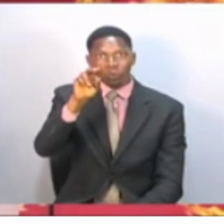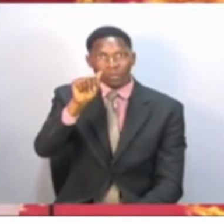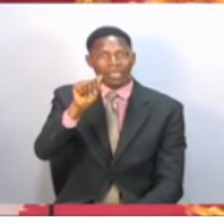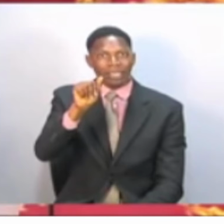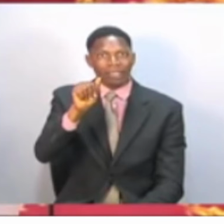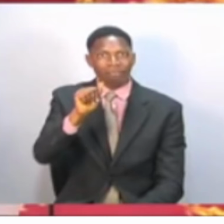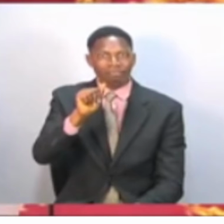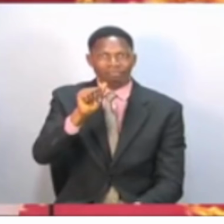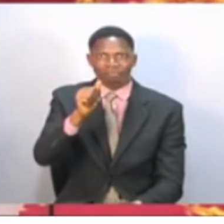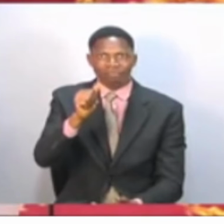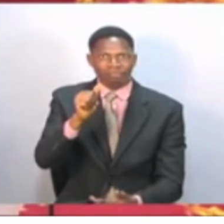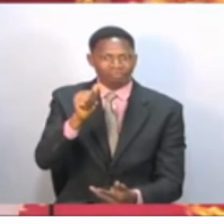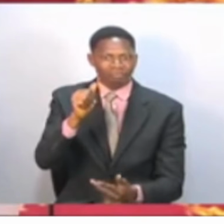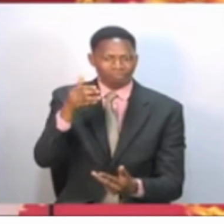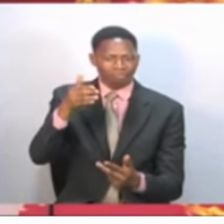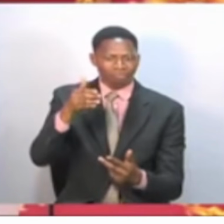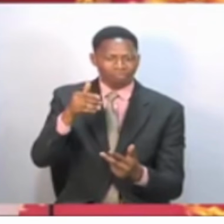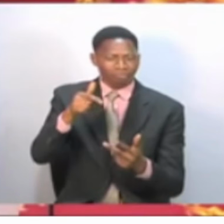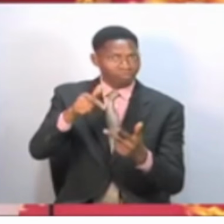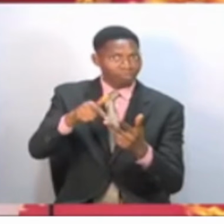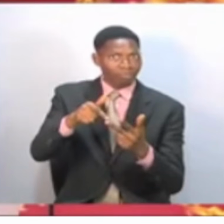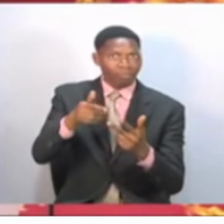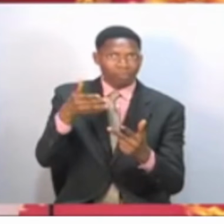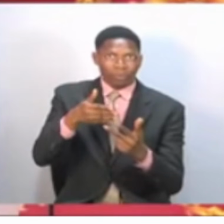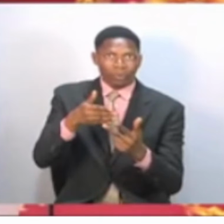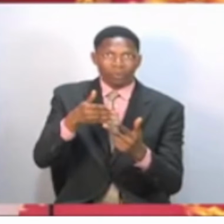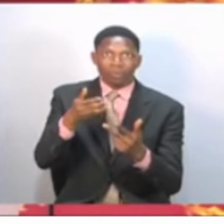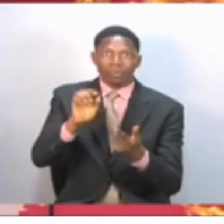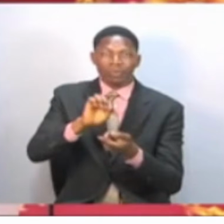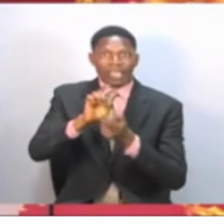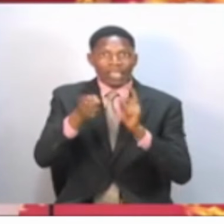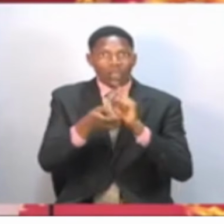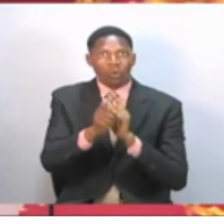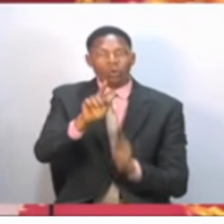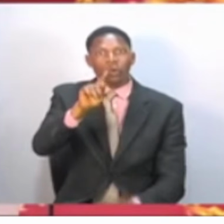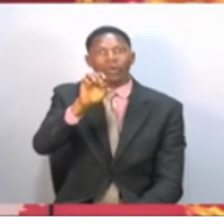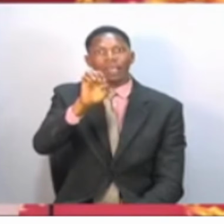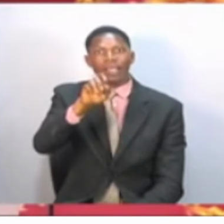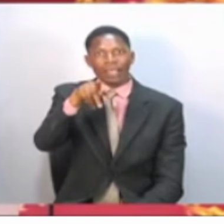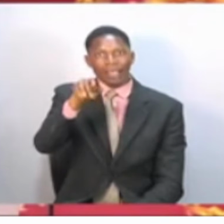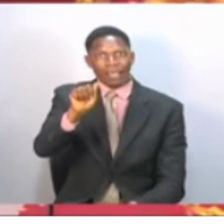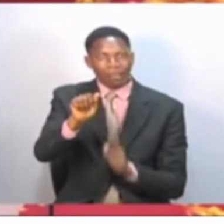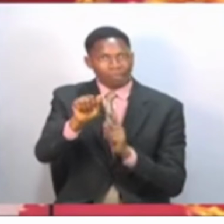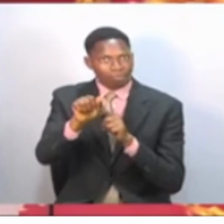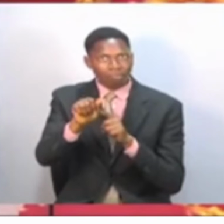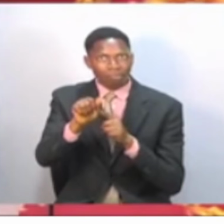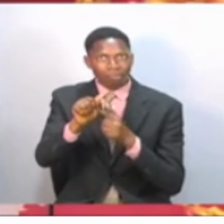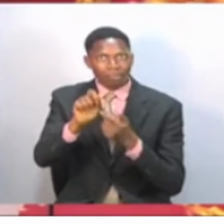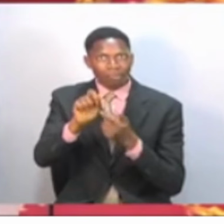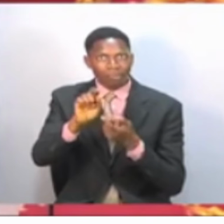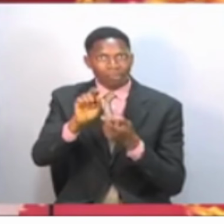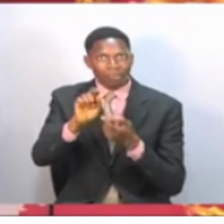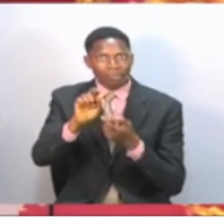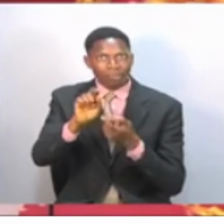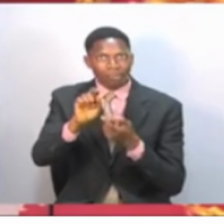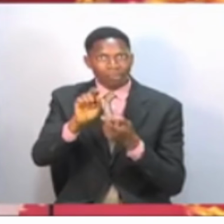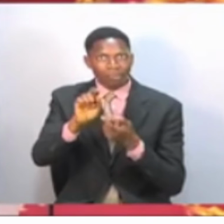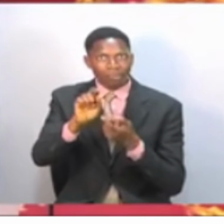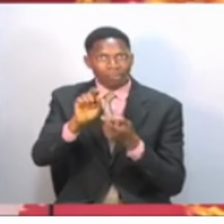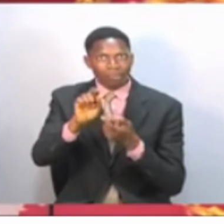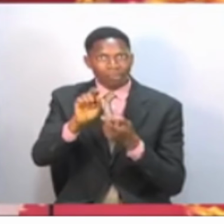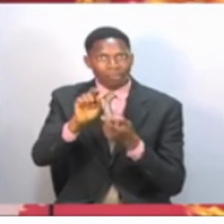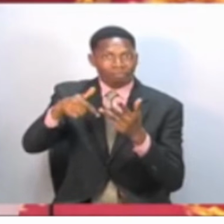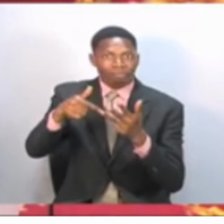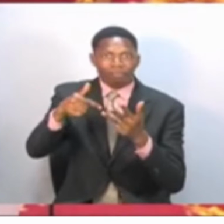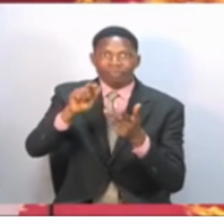dual carriageway bridges. Rehabilitation of Tepa Mabangoso Road. Reconstruction of Jenijini Sampa Road.